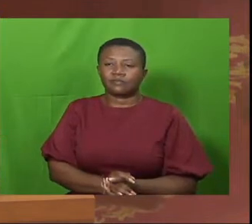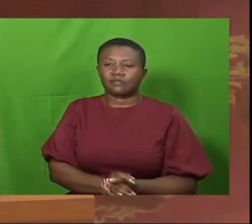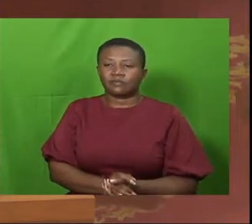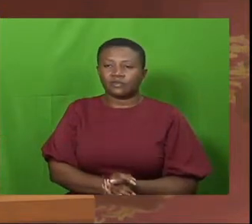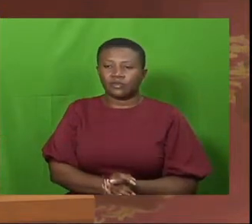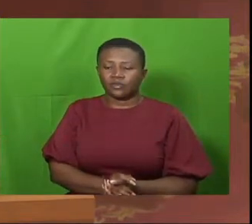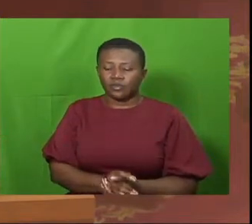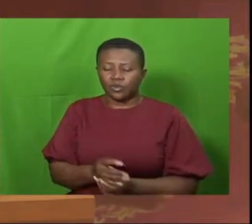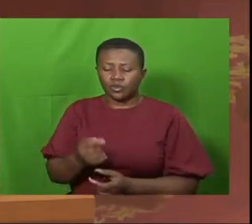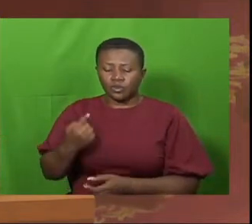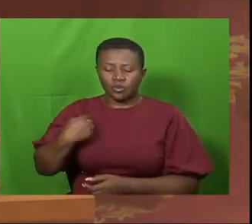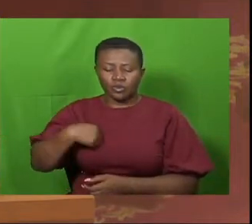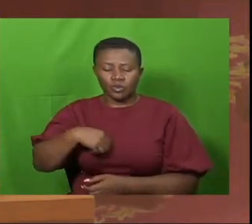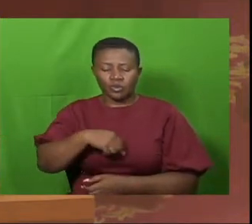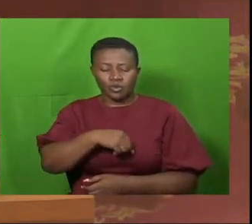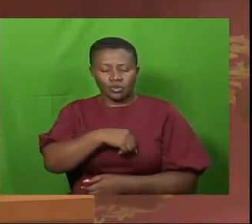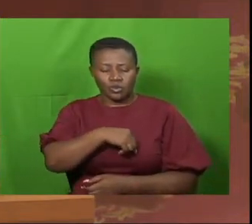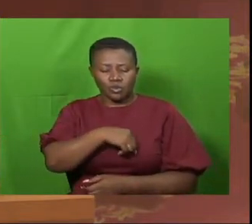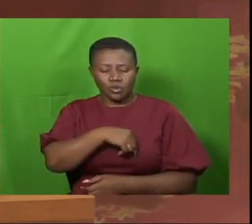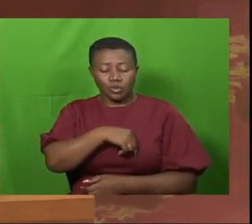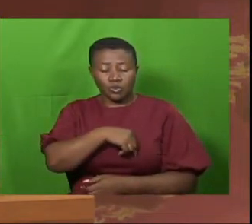certain state of the Ghanaian economy.